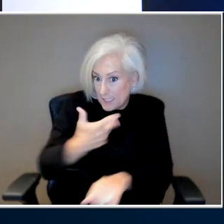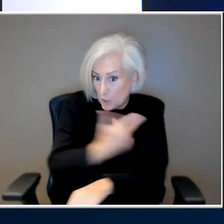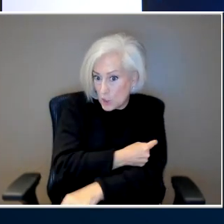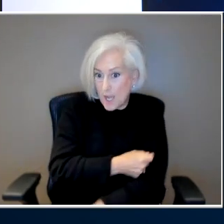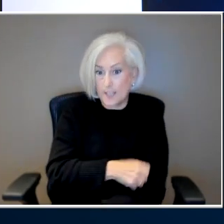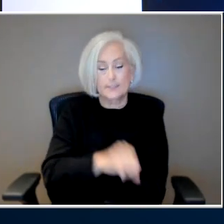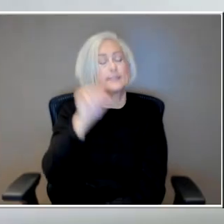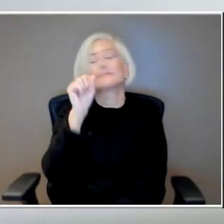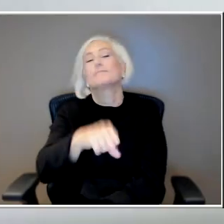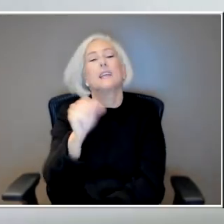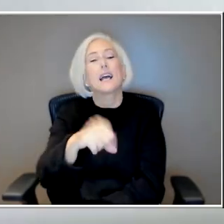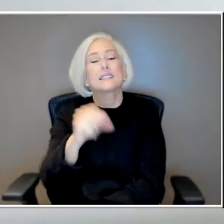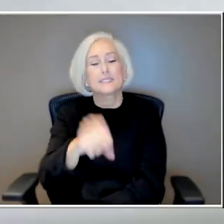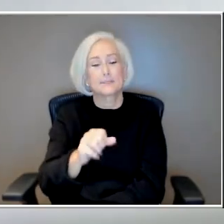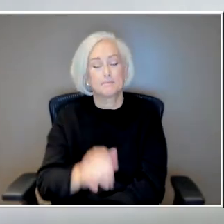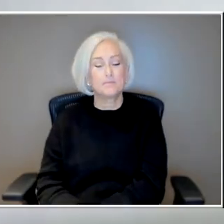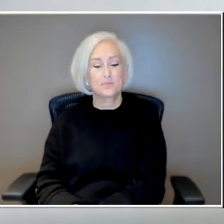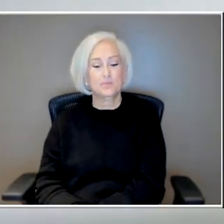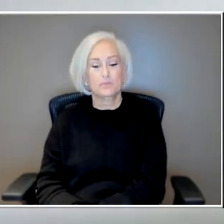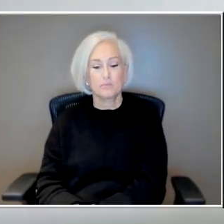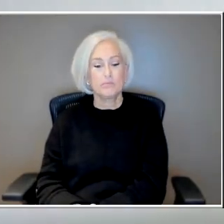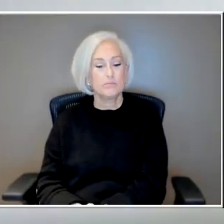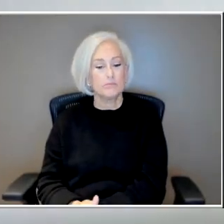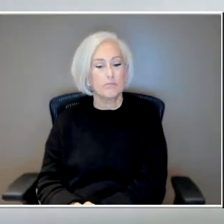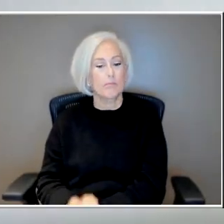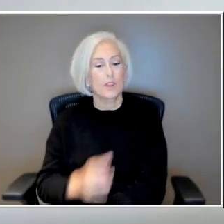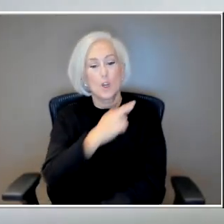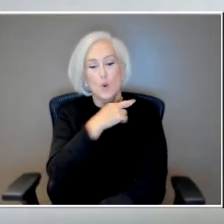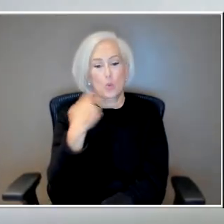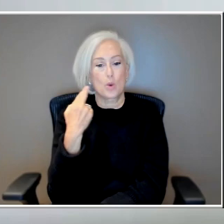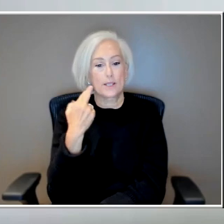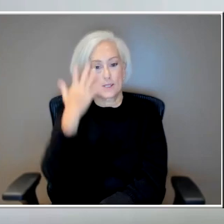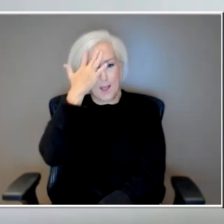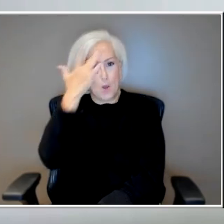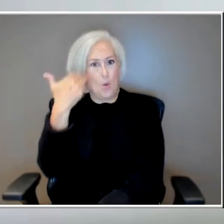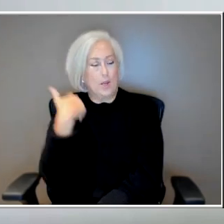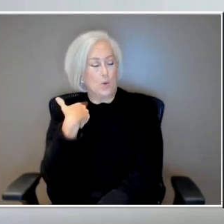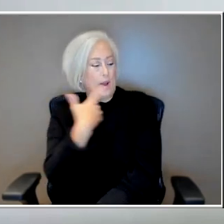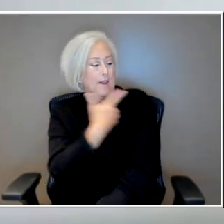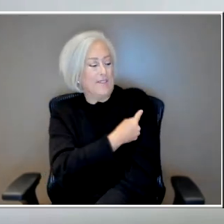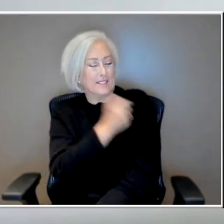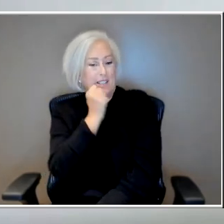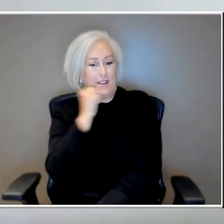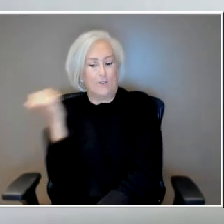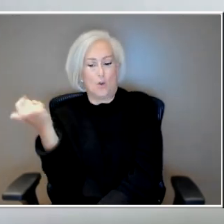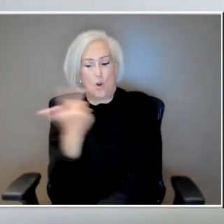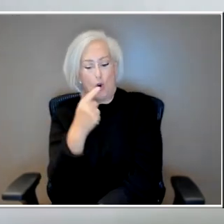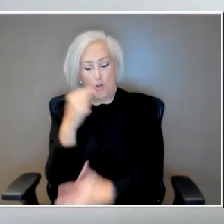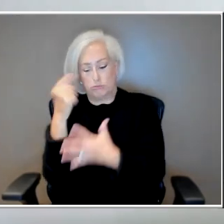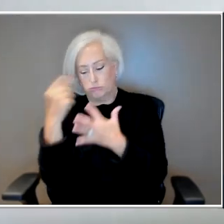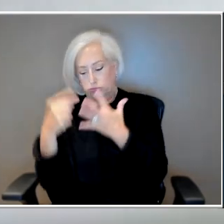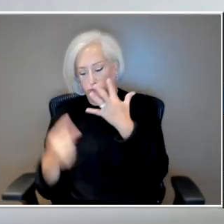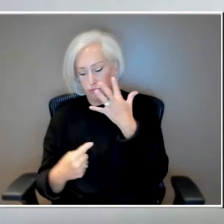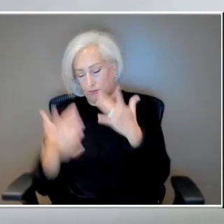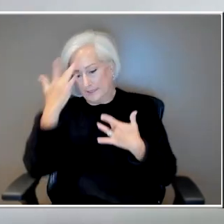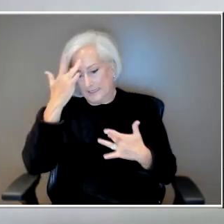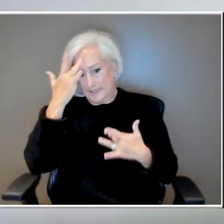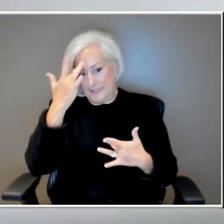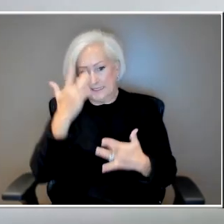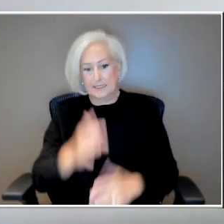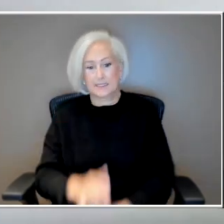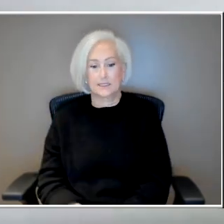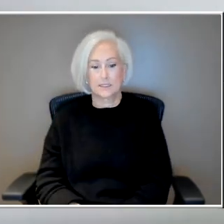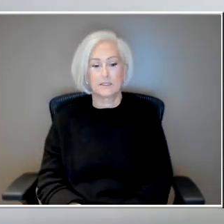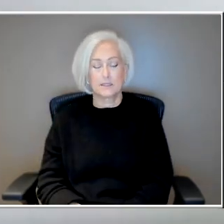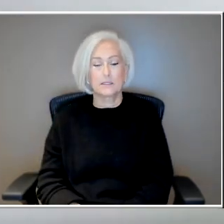Absolutely. You know, again, risk benefit. Why do we have vaccines for all of these different illnesses, right? And